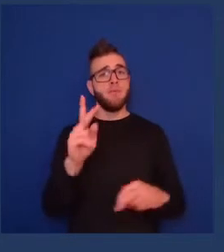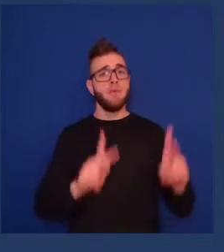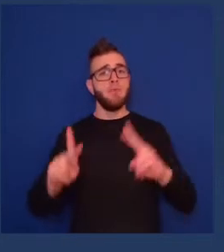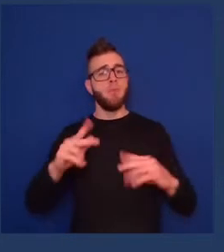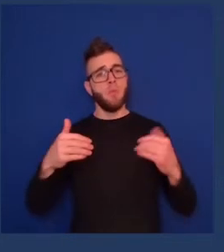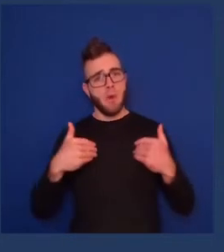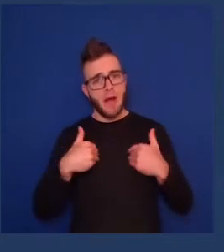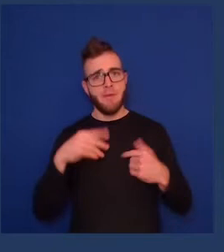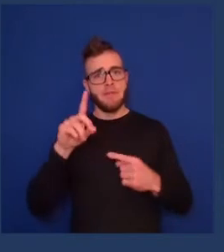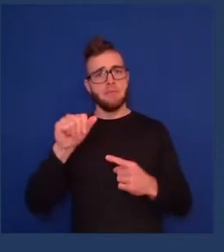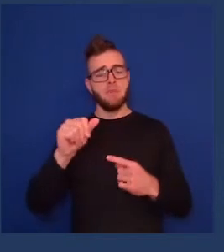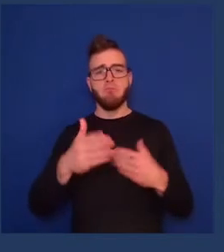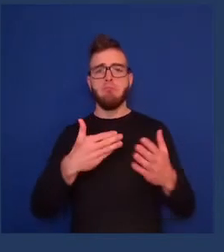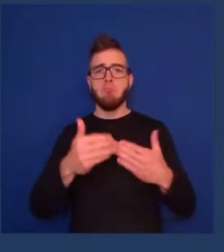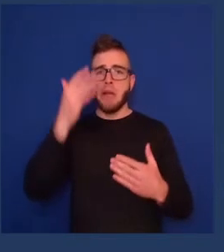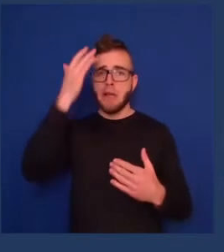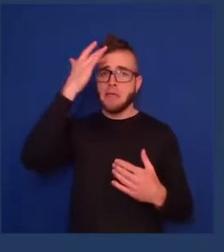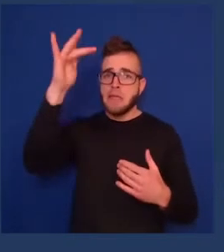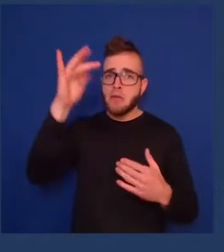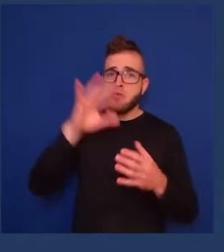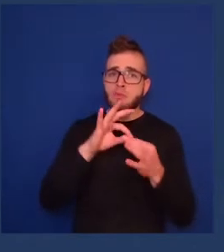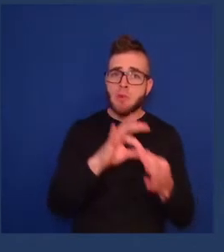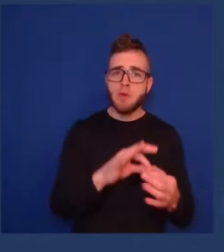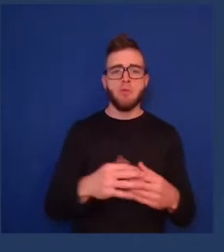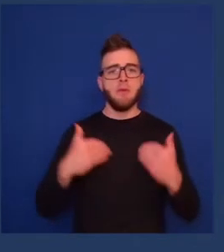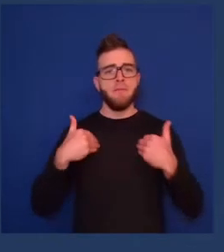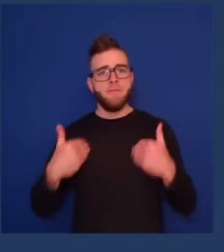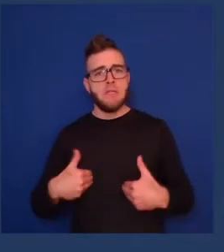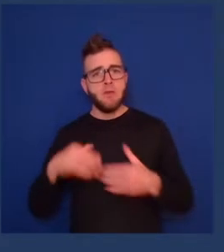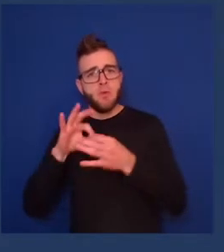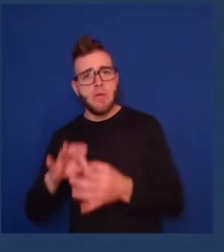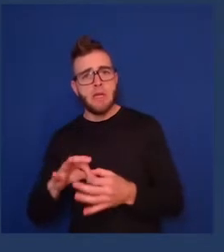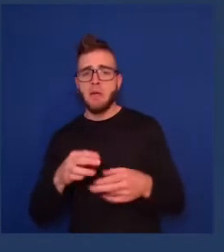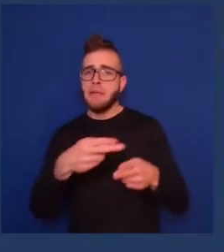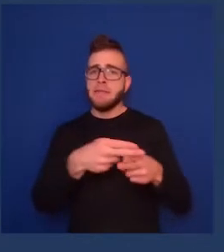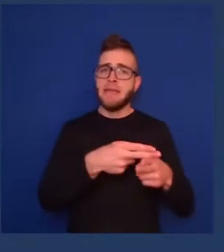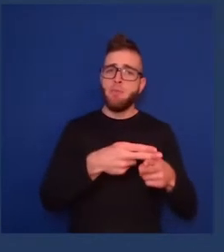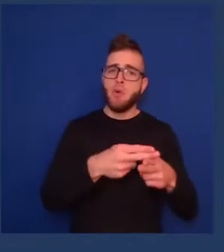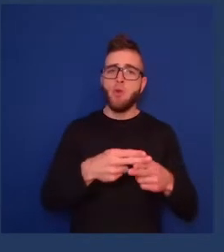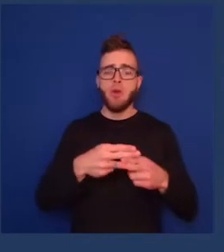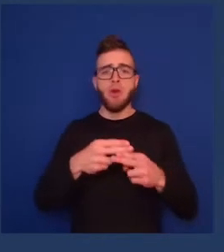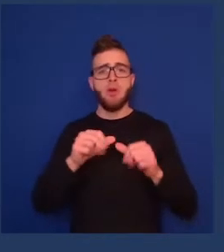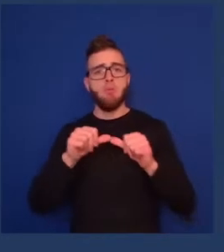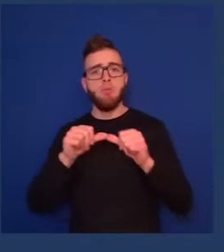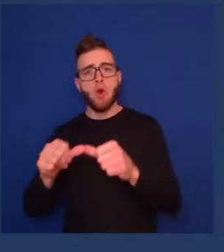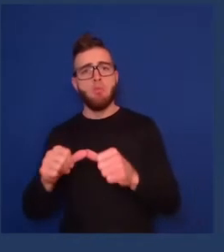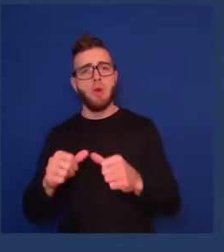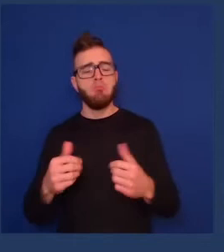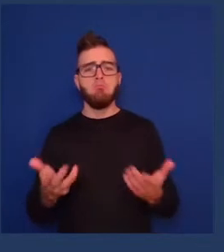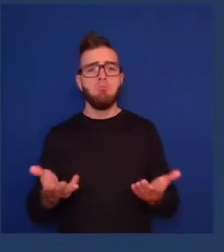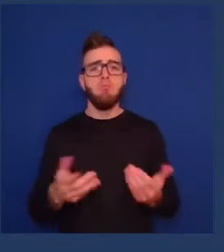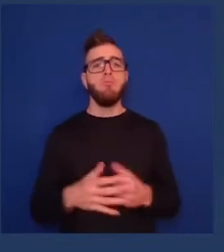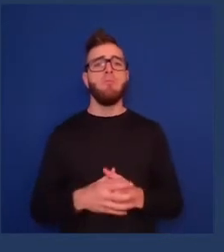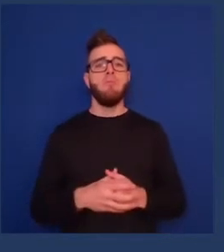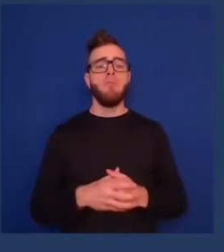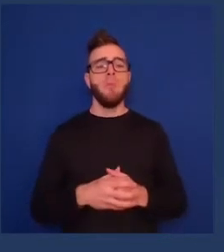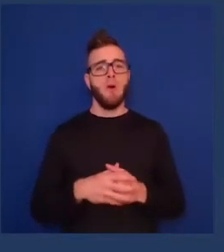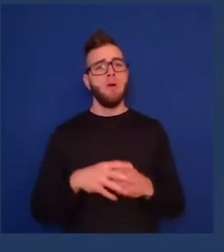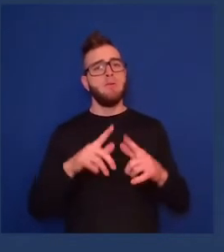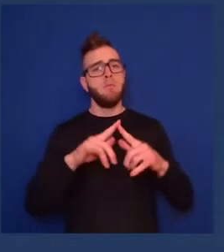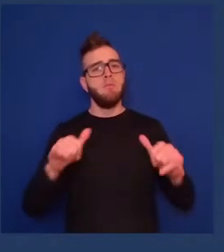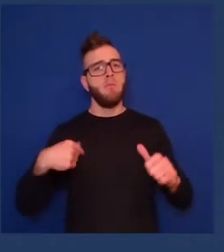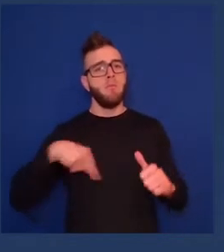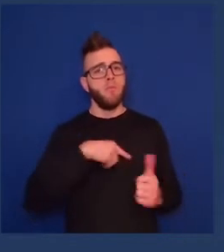know that 1 in 7 people on this planet have some kind of disability, intellectual or physical, temporary